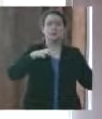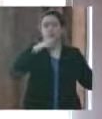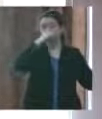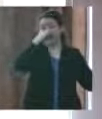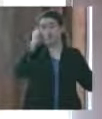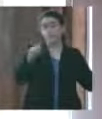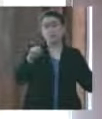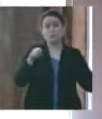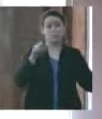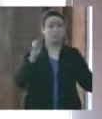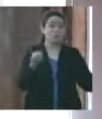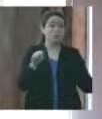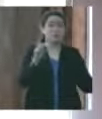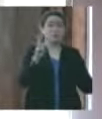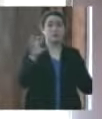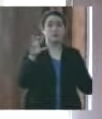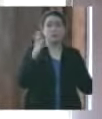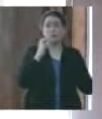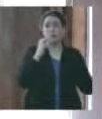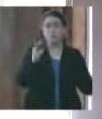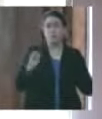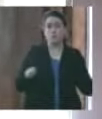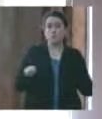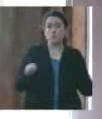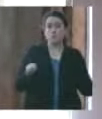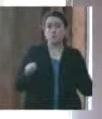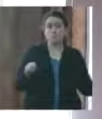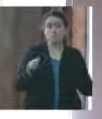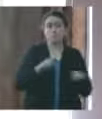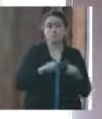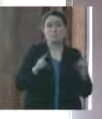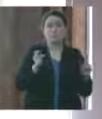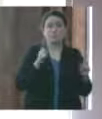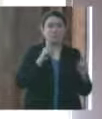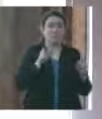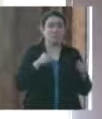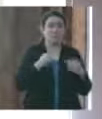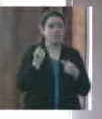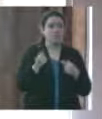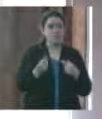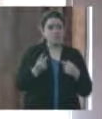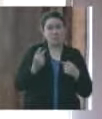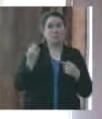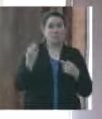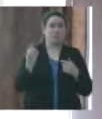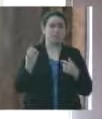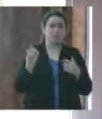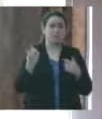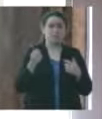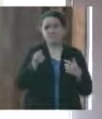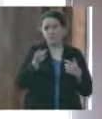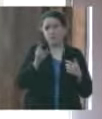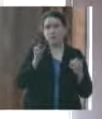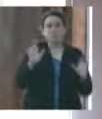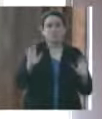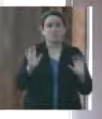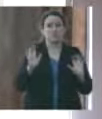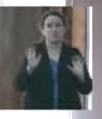could have 600 tigers, but the reality is probably no more than a couple of hundred, if at all. There is